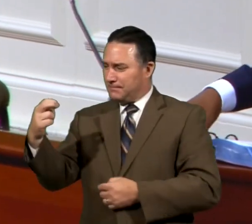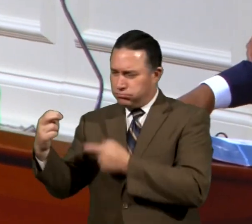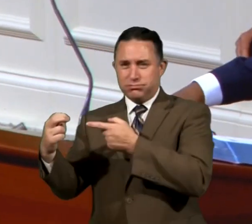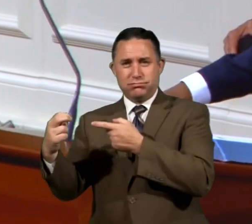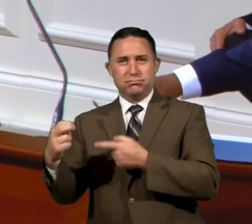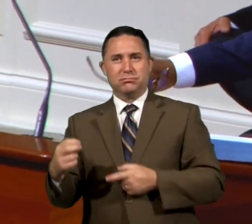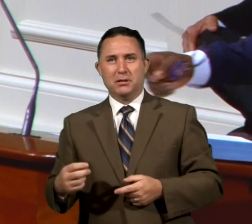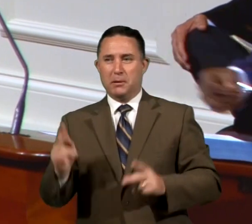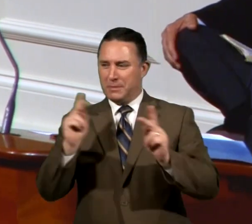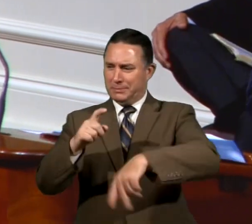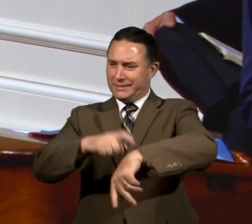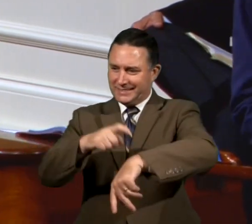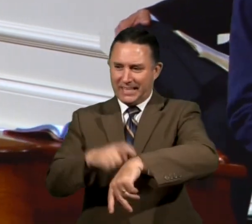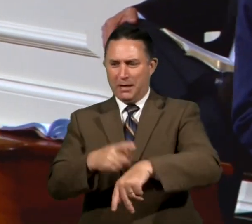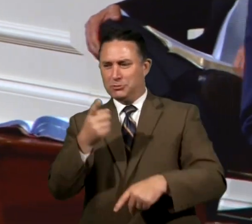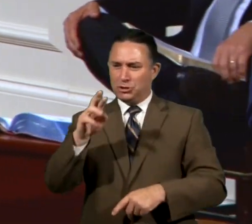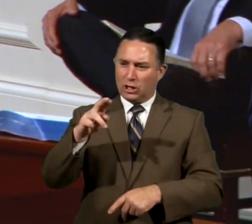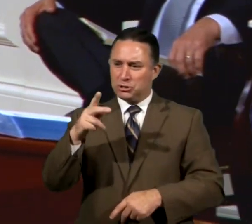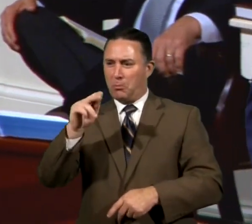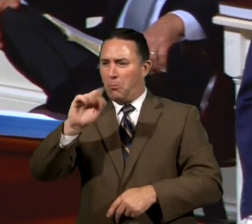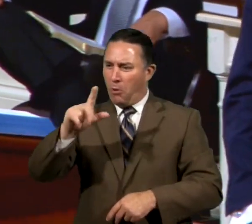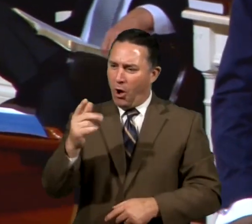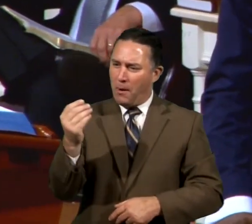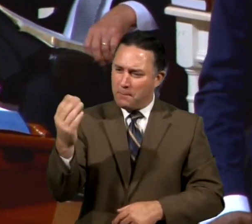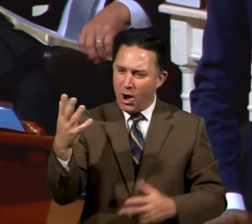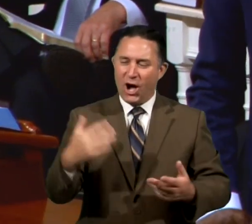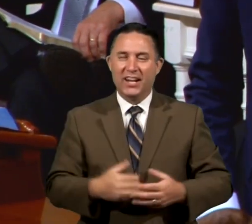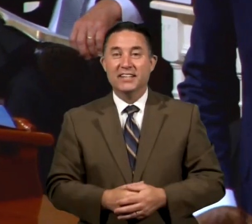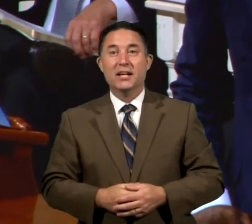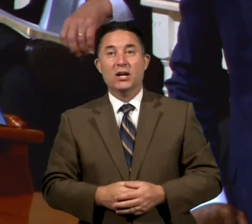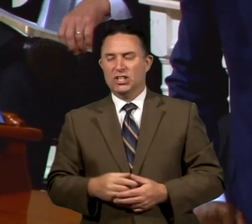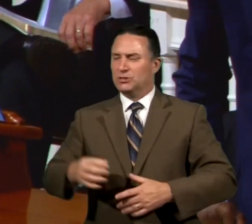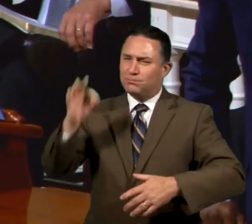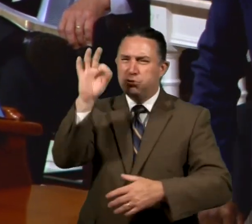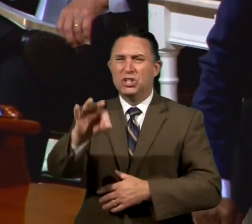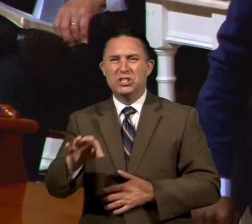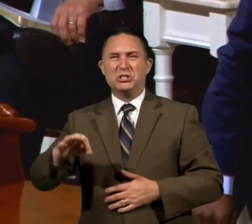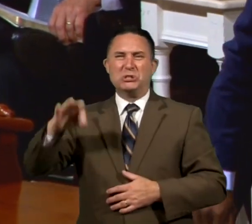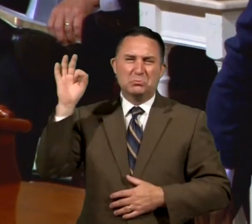Respect the people's time, Dr. Paul. And he's preaching.